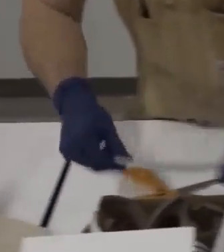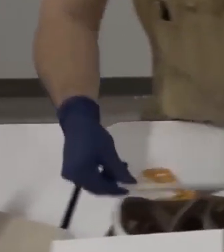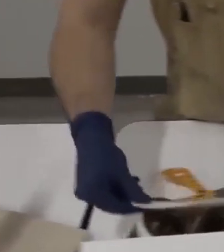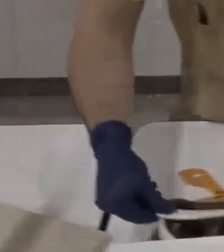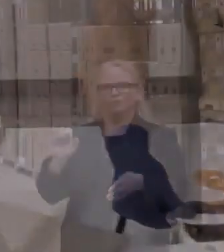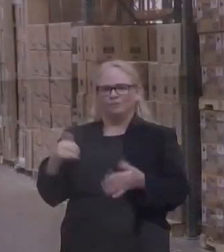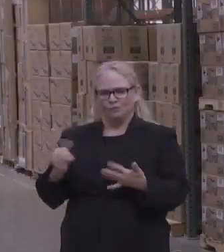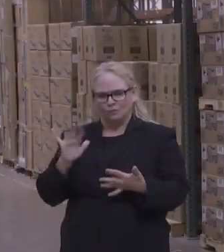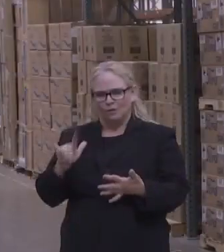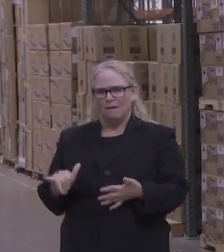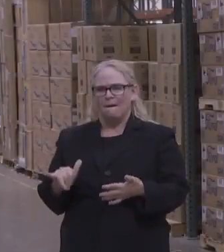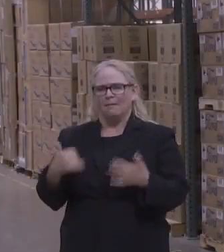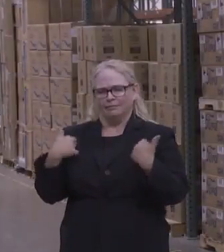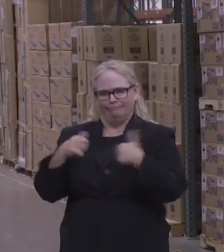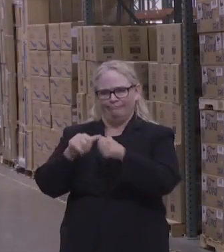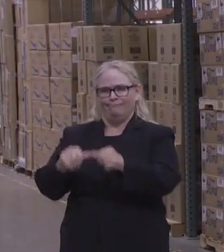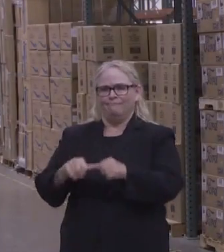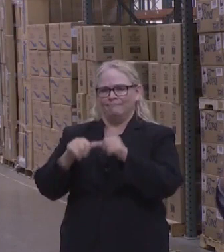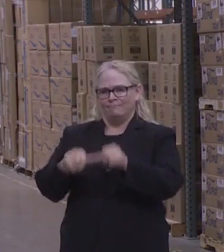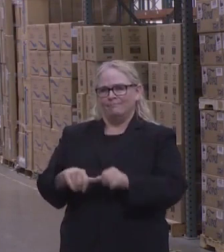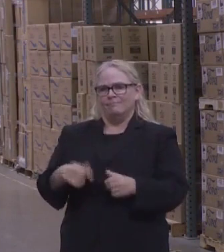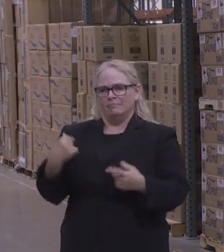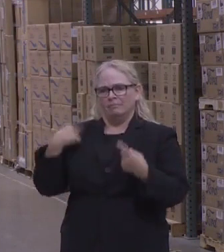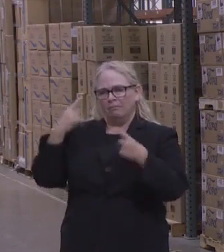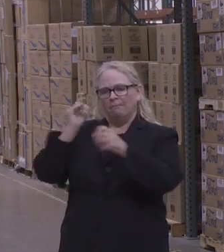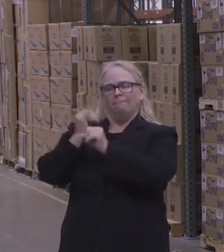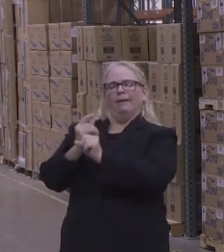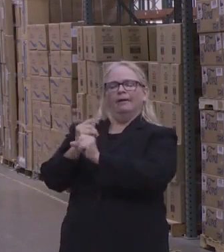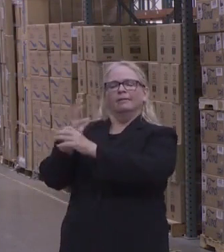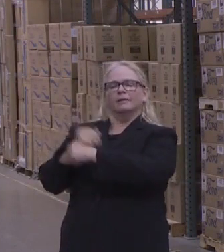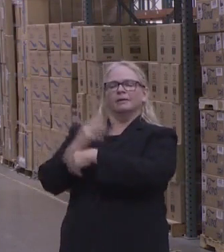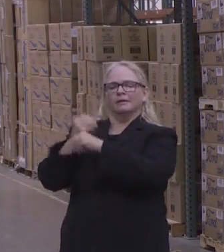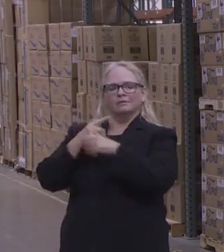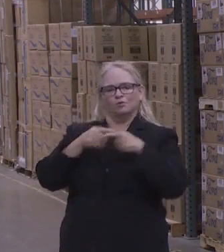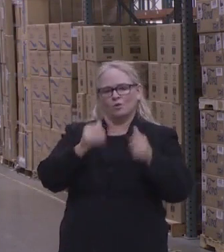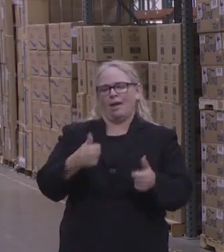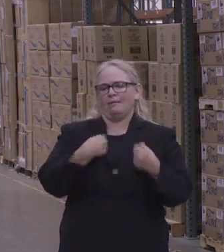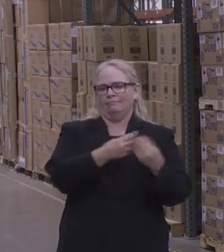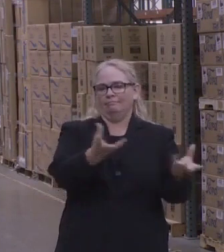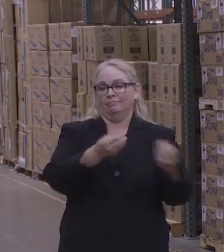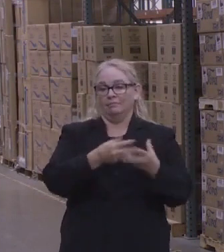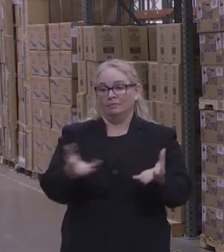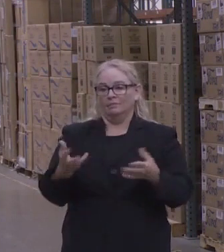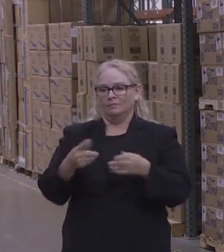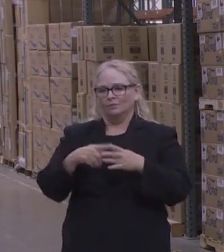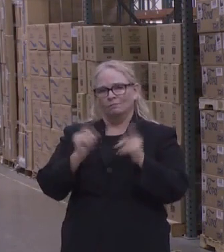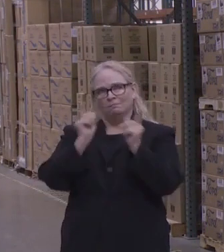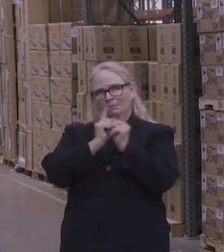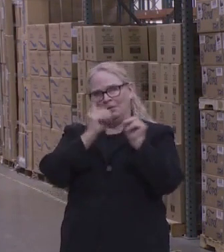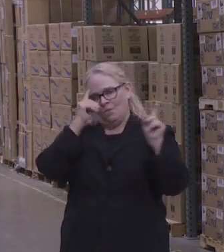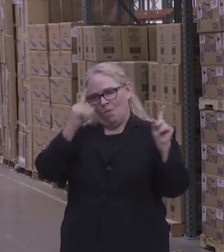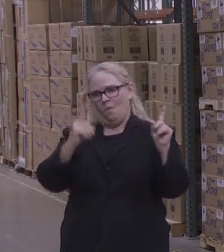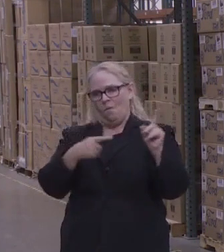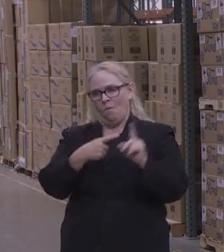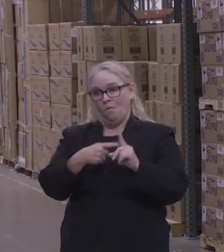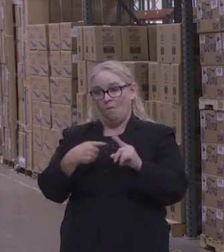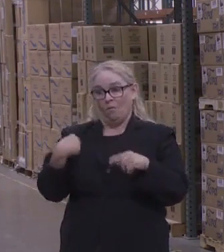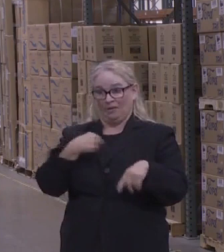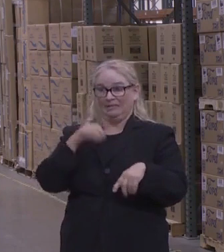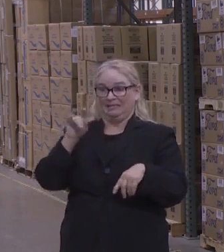Newsom addressed today in this West Sacramento warehouse filled with millions of newly purchased masks. 193